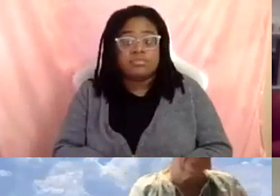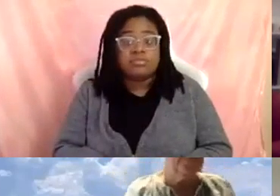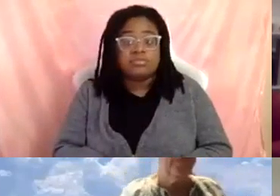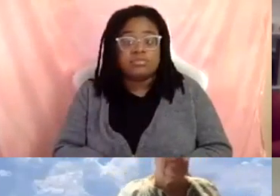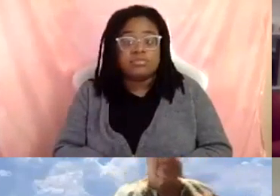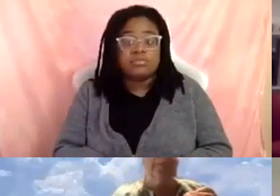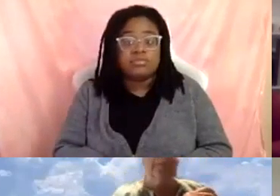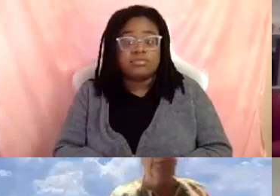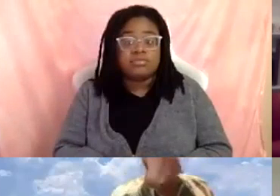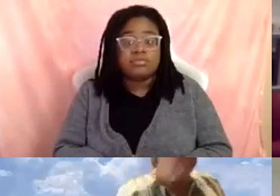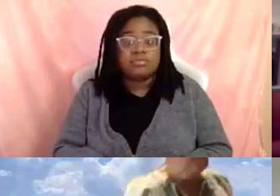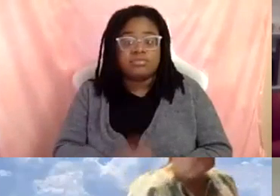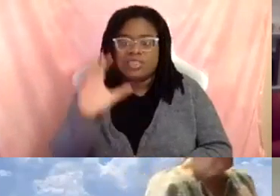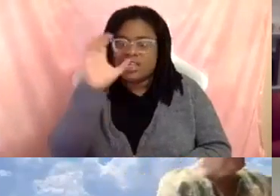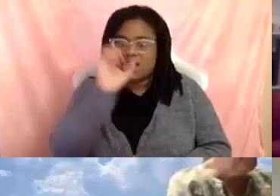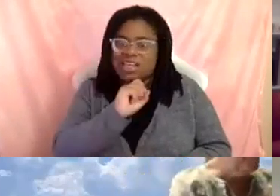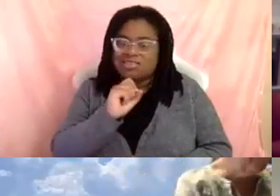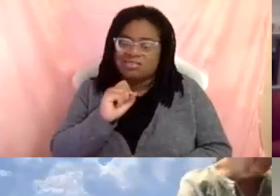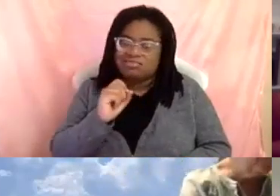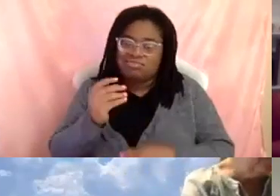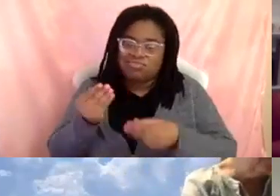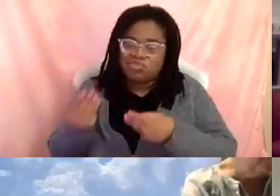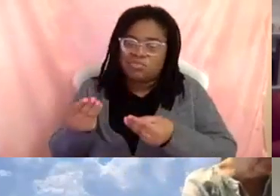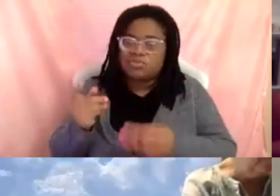I guess treatment,